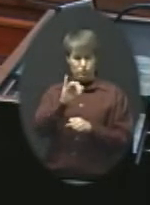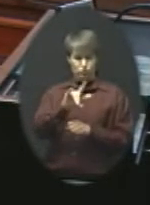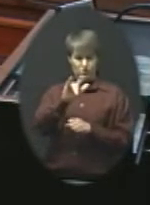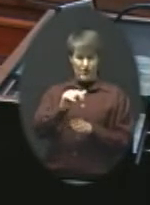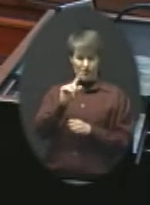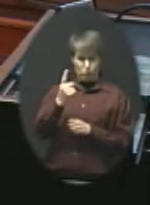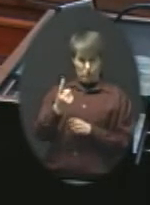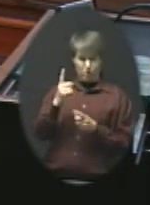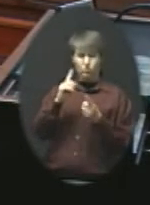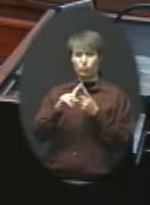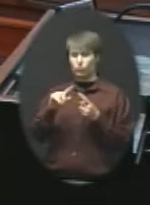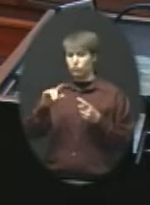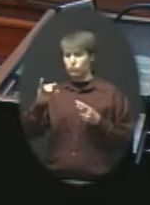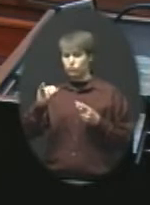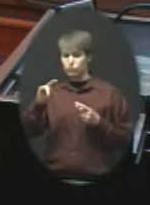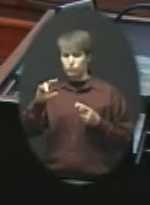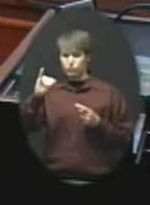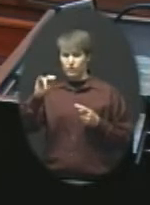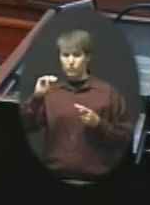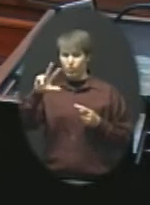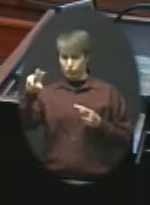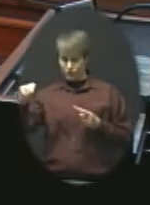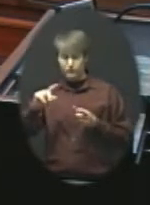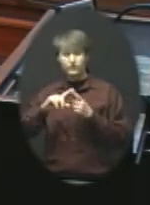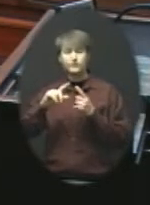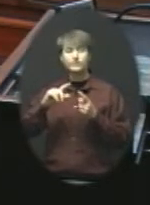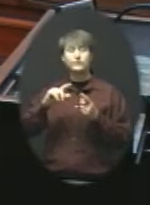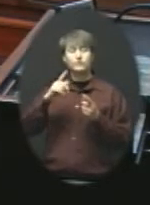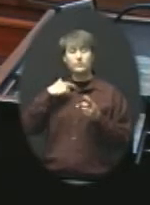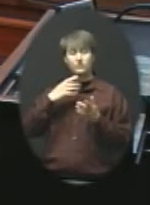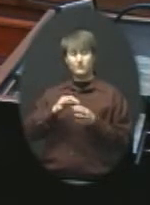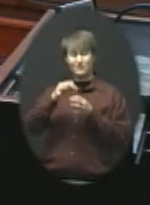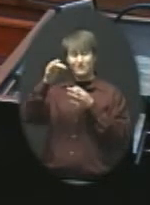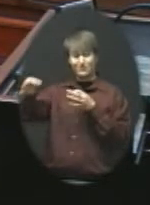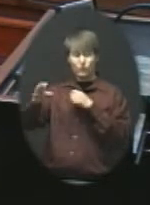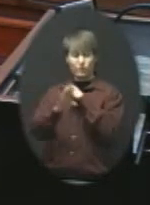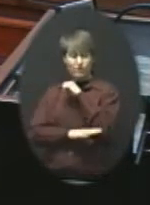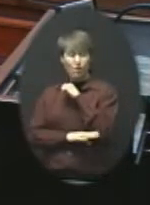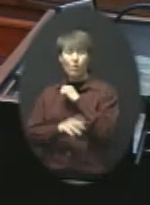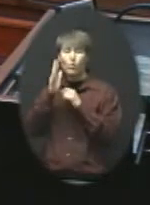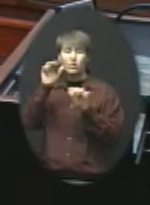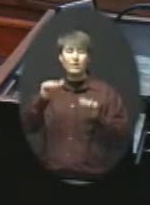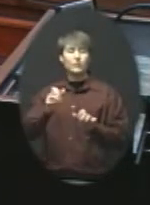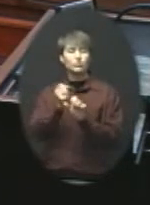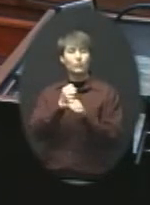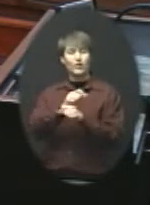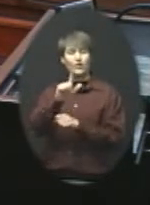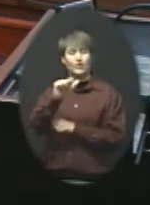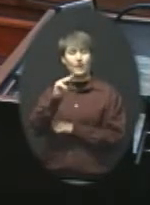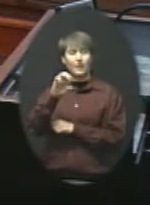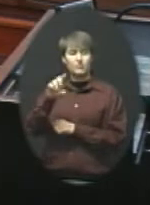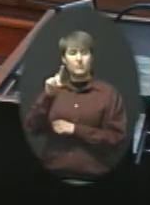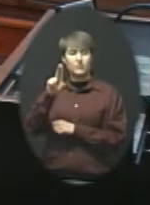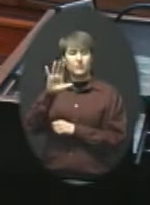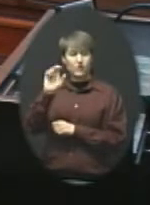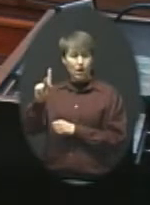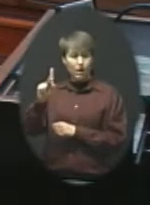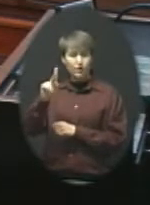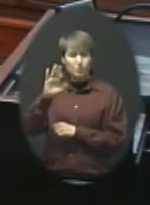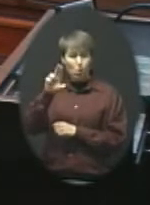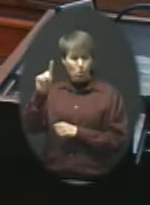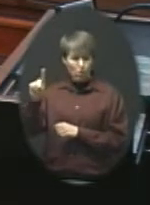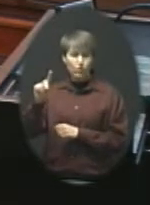And whereas moving school board elections from the spring to the fall would potentially create a lame duck board,